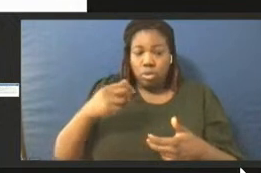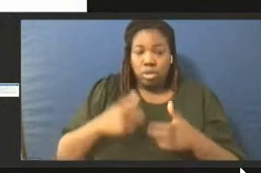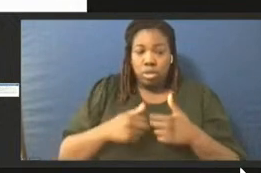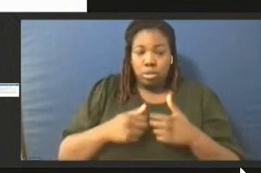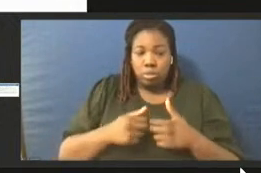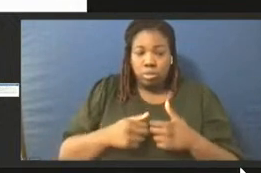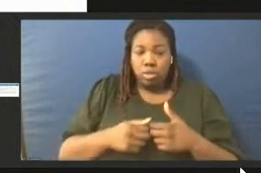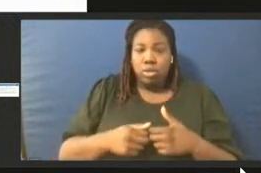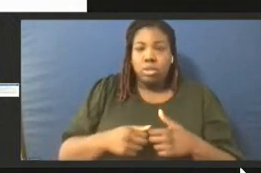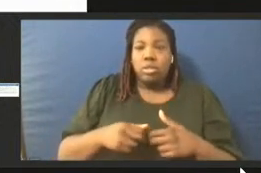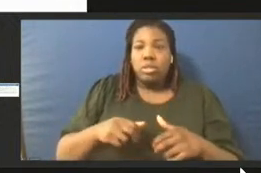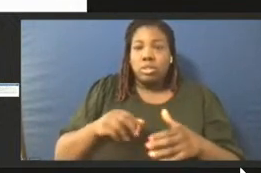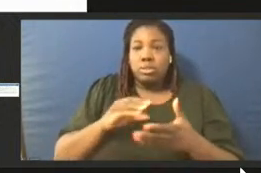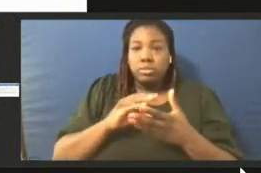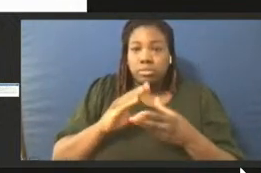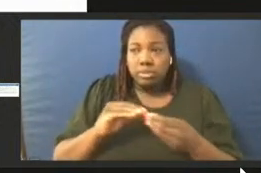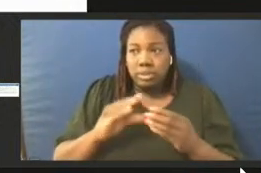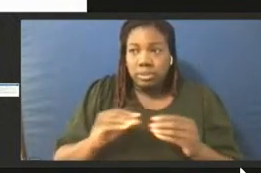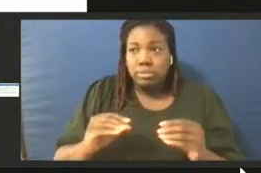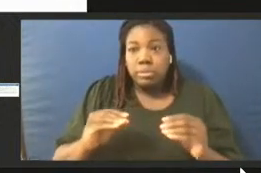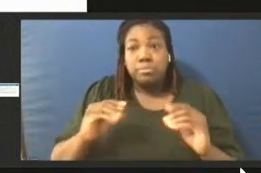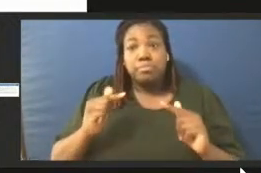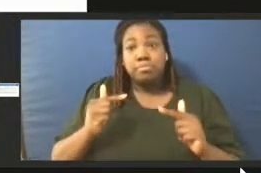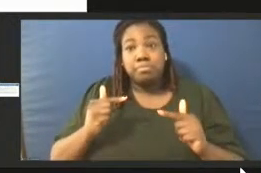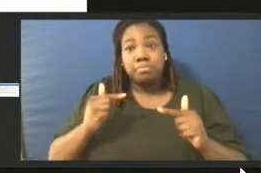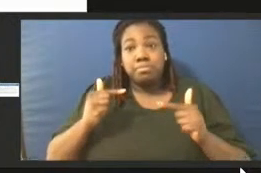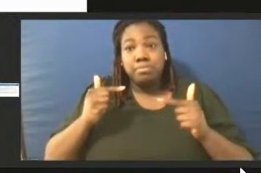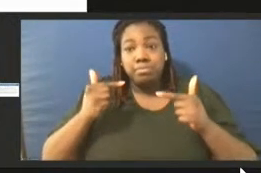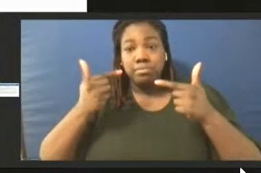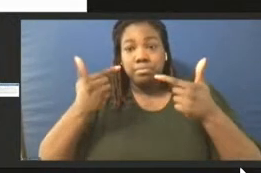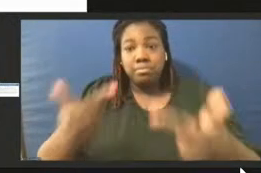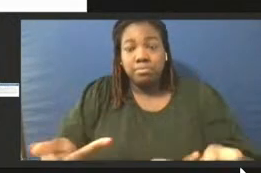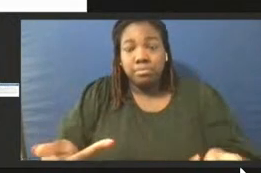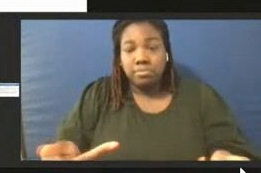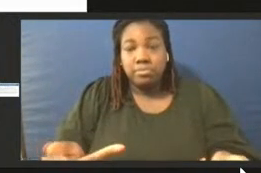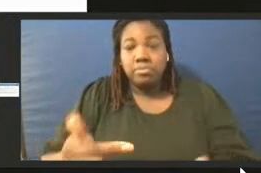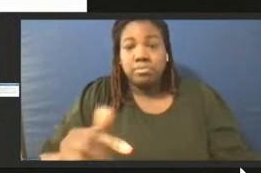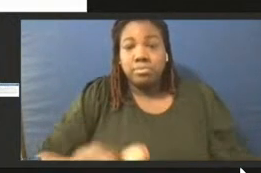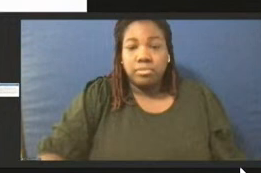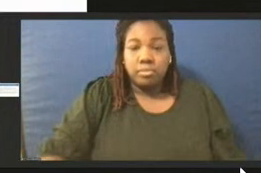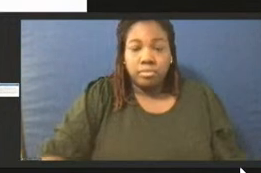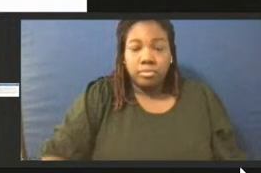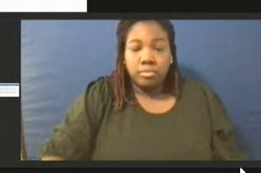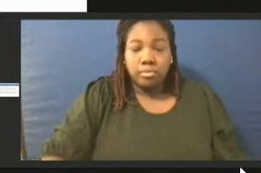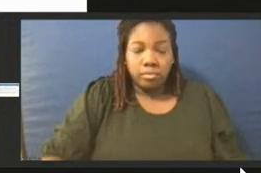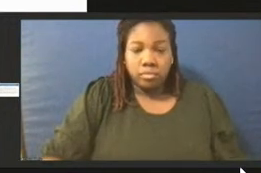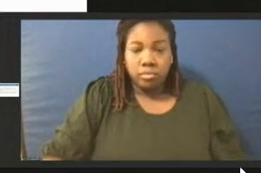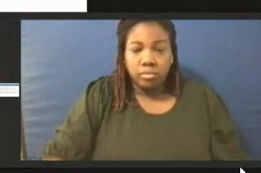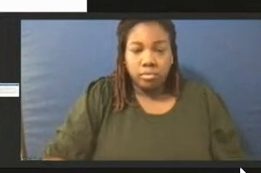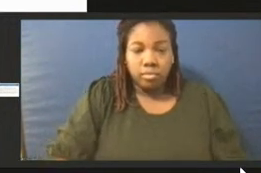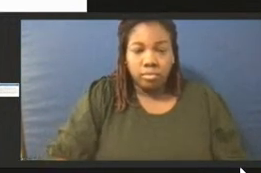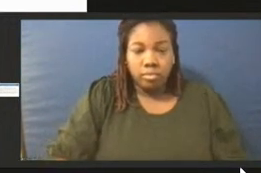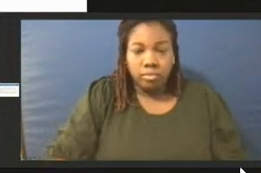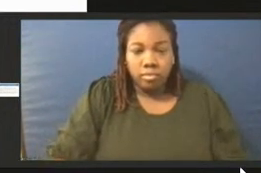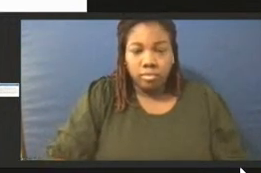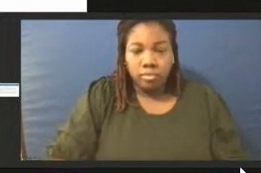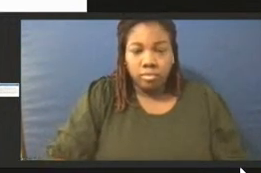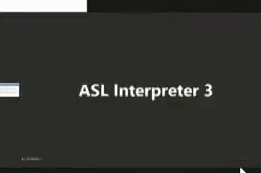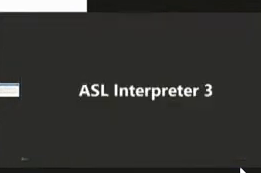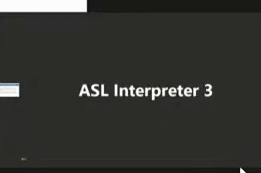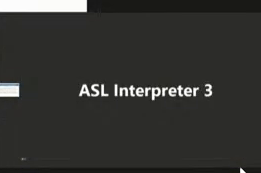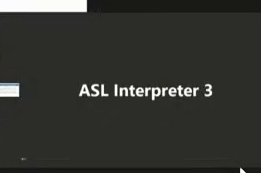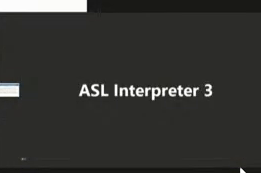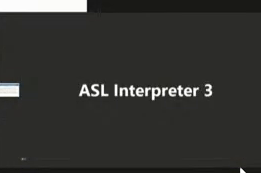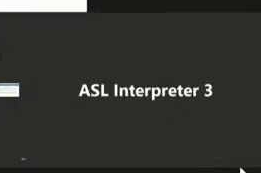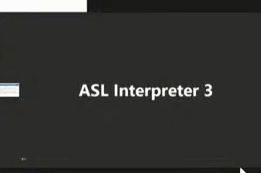should support a study on the drivers of depression, increased substance use, and suicidality, and the